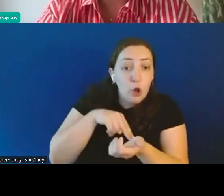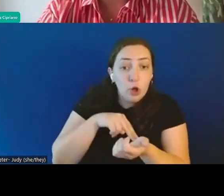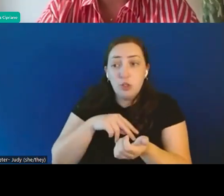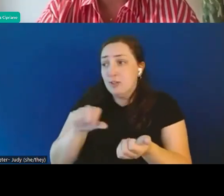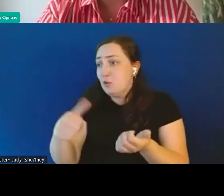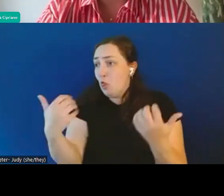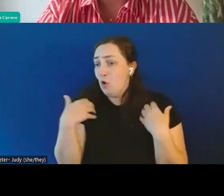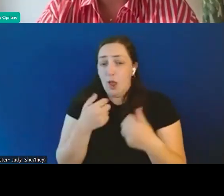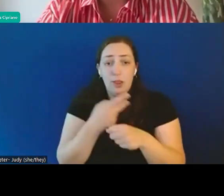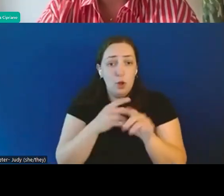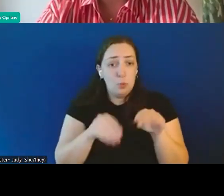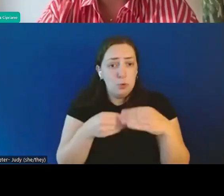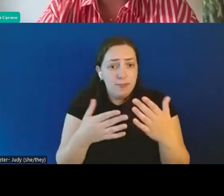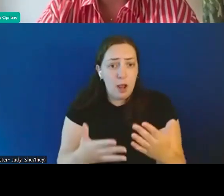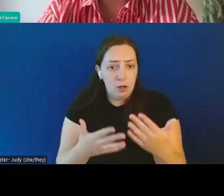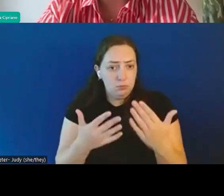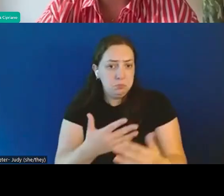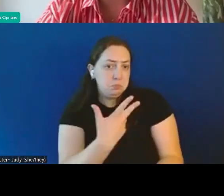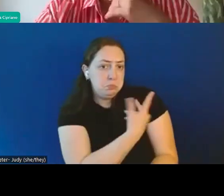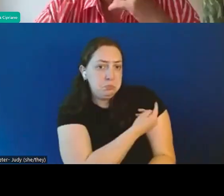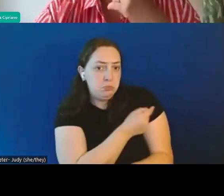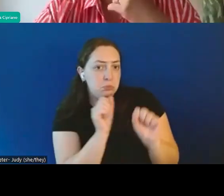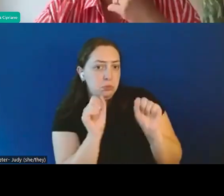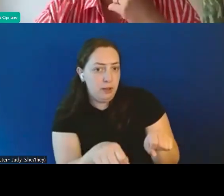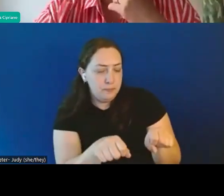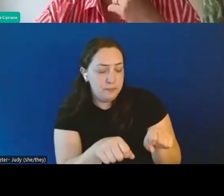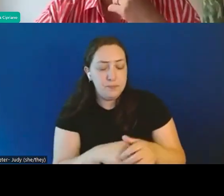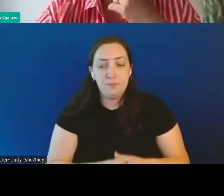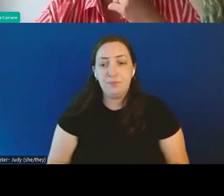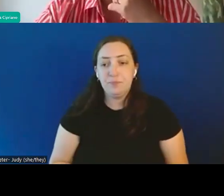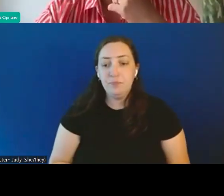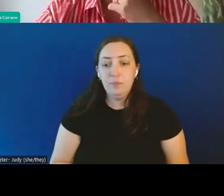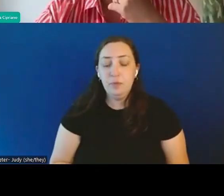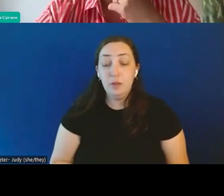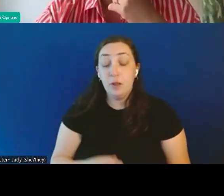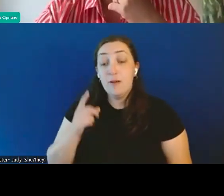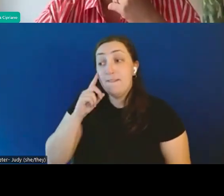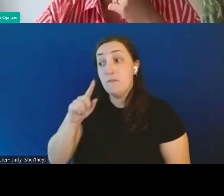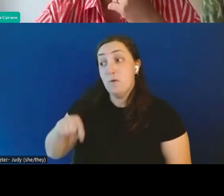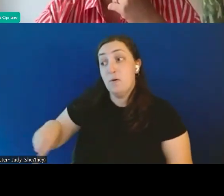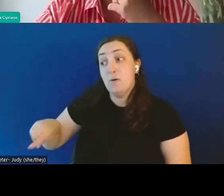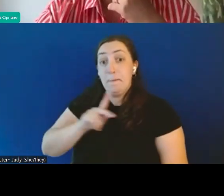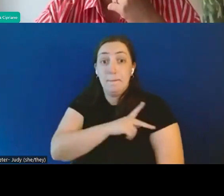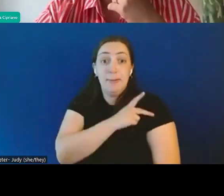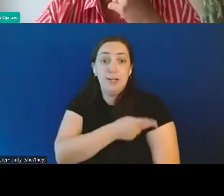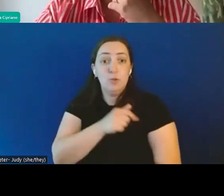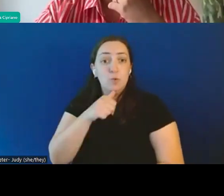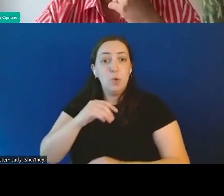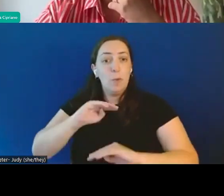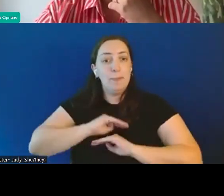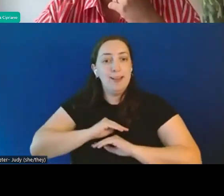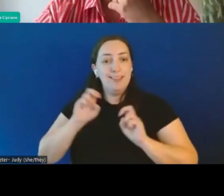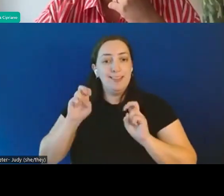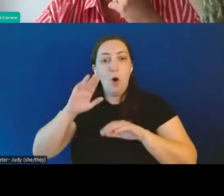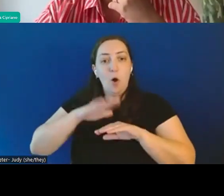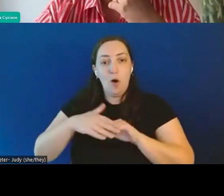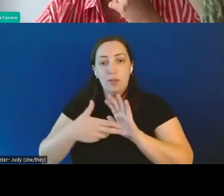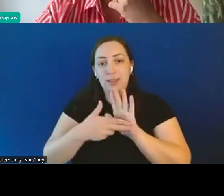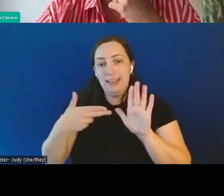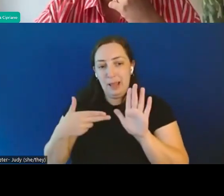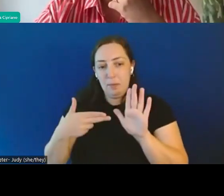provider, that access should continue. For patients who do not meet the on-label